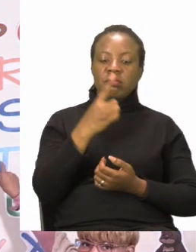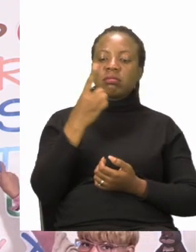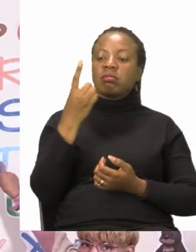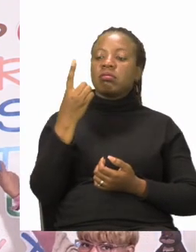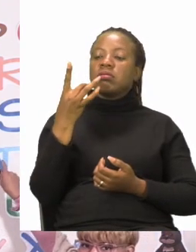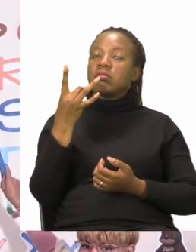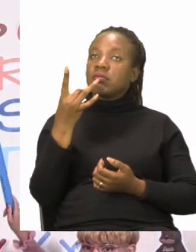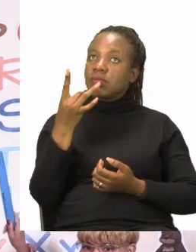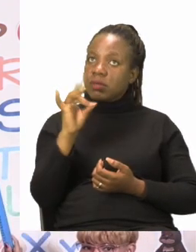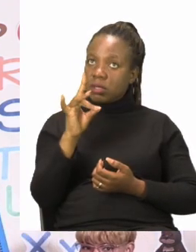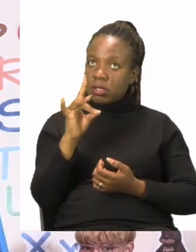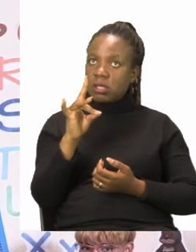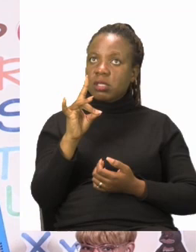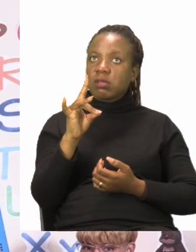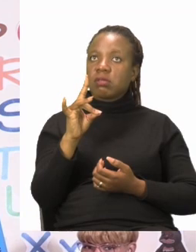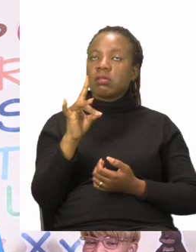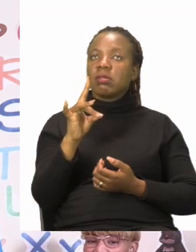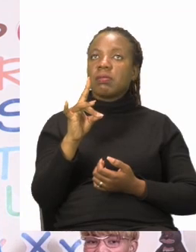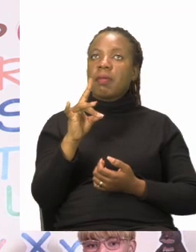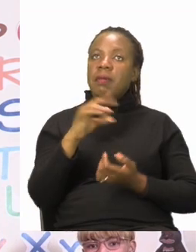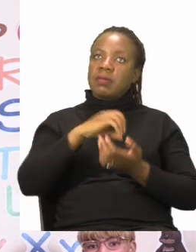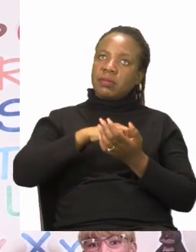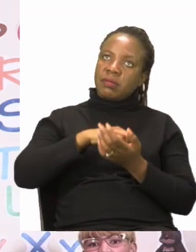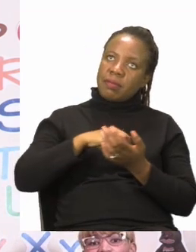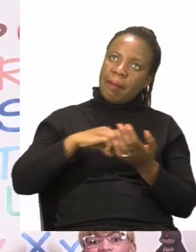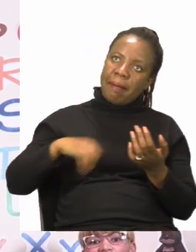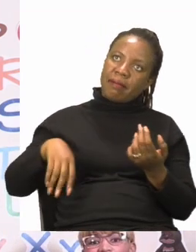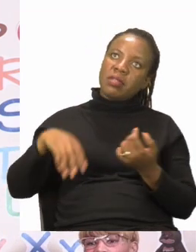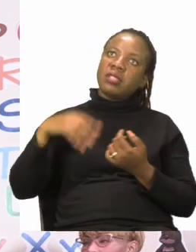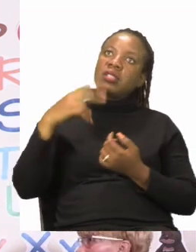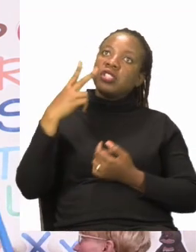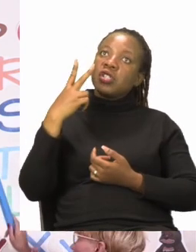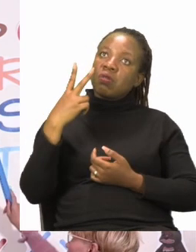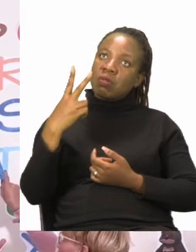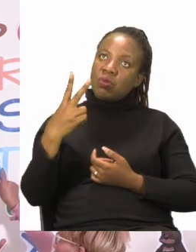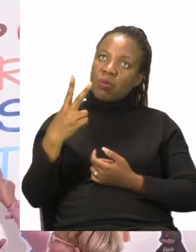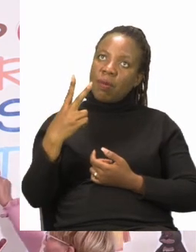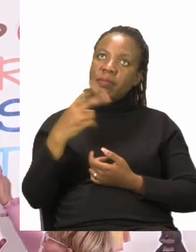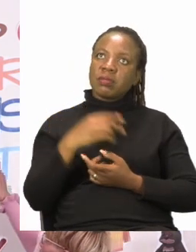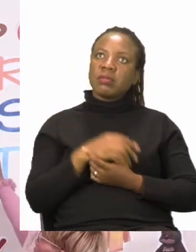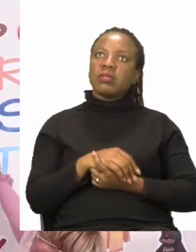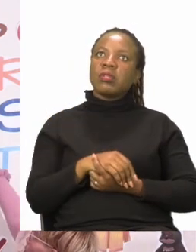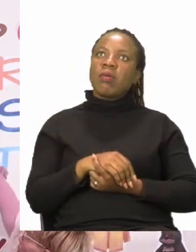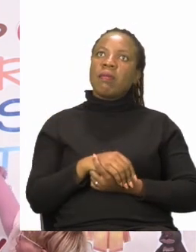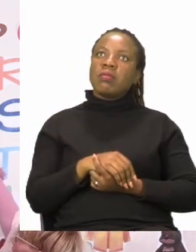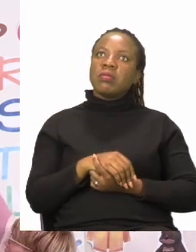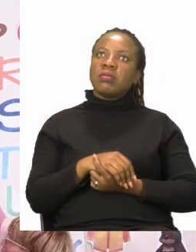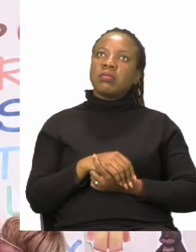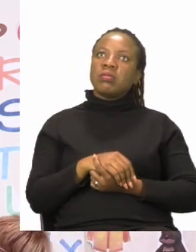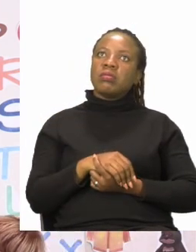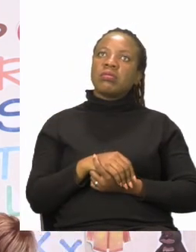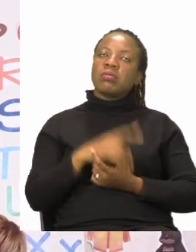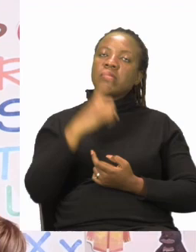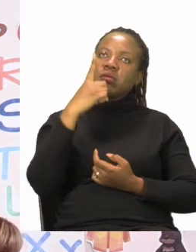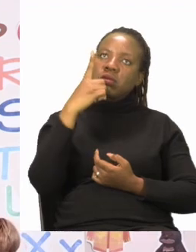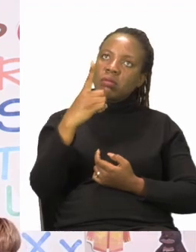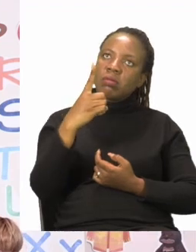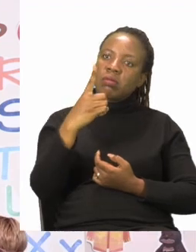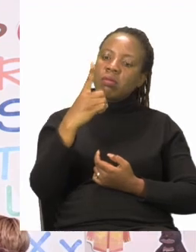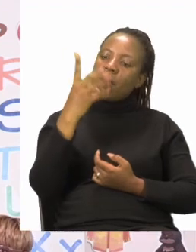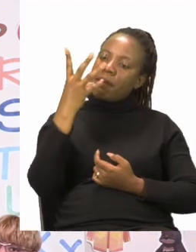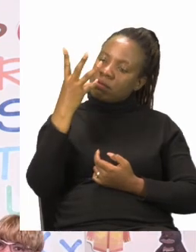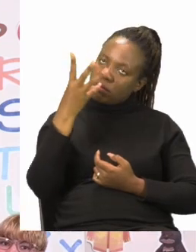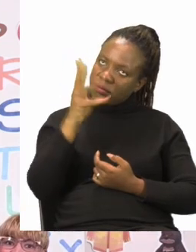will be the number 18. And if we count back further, 1,